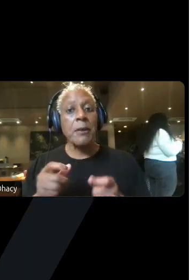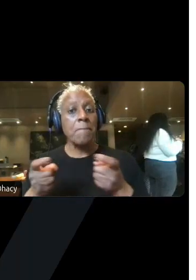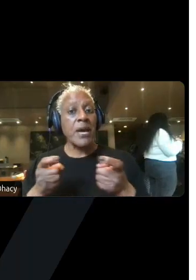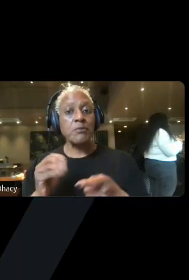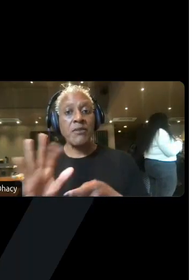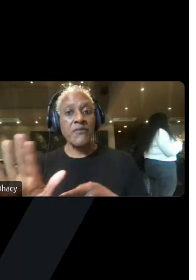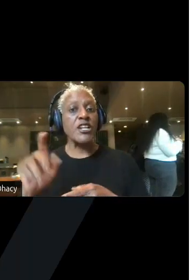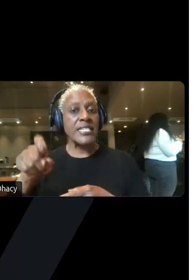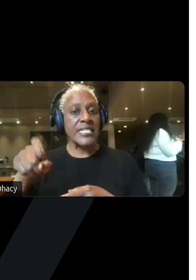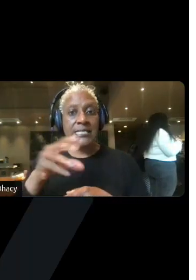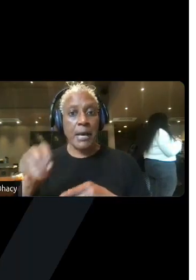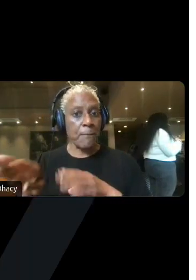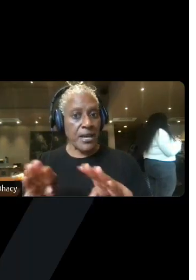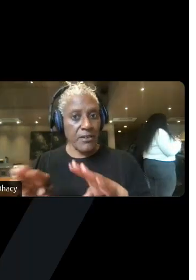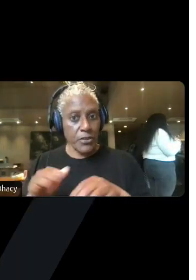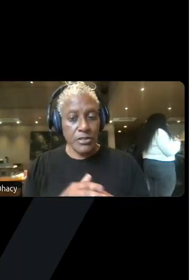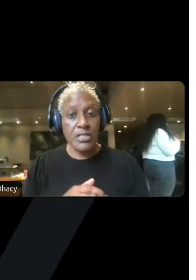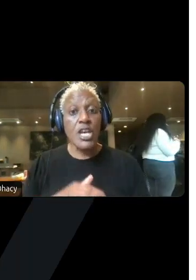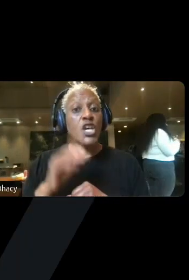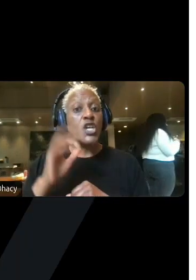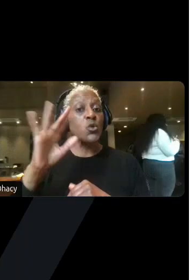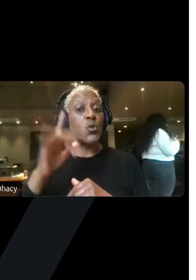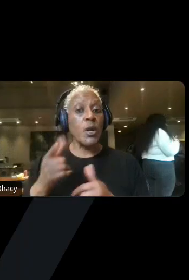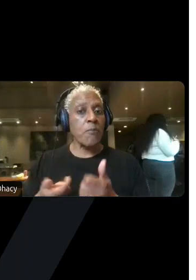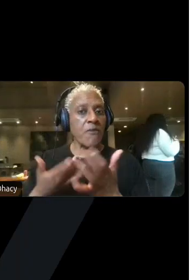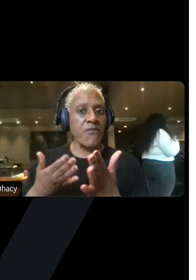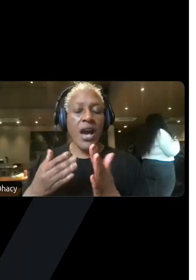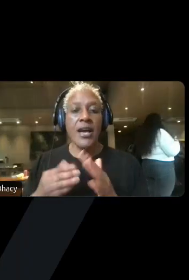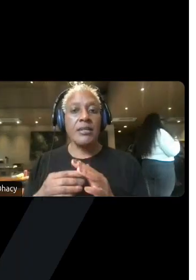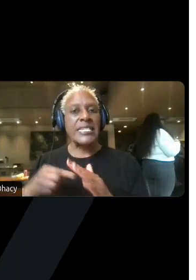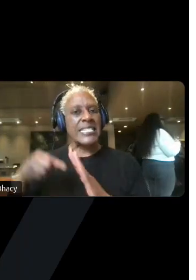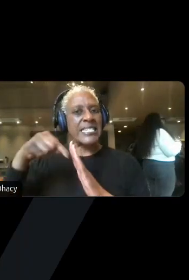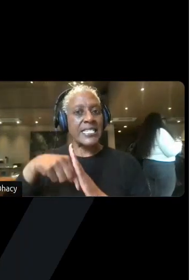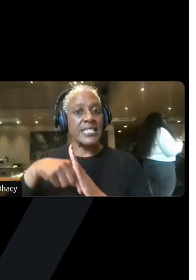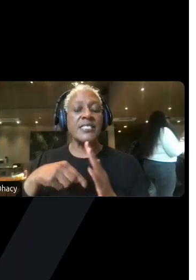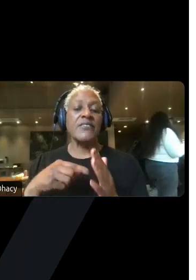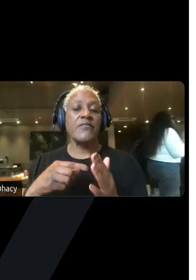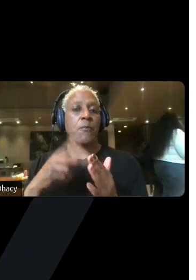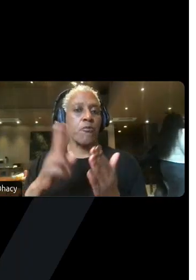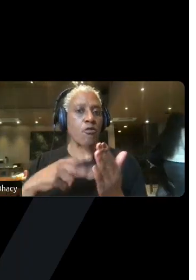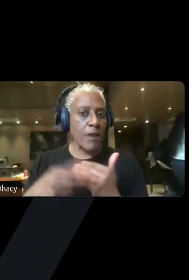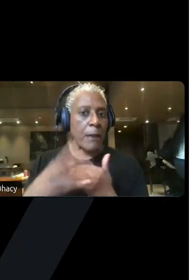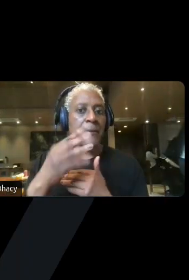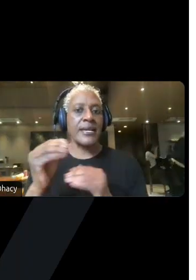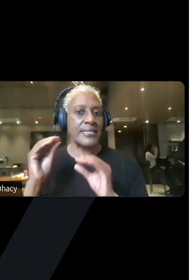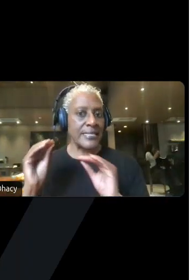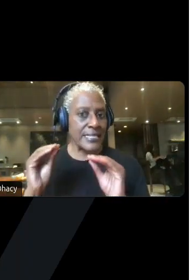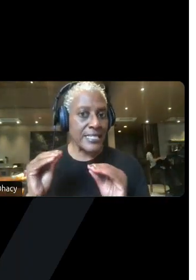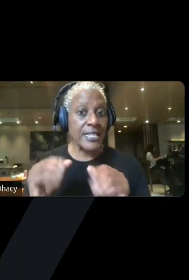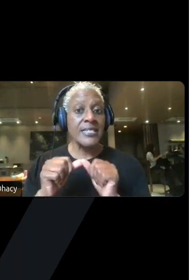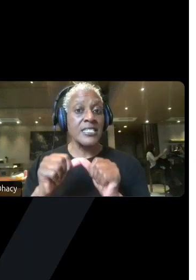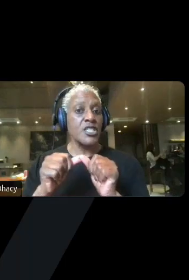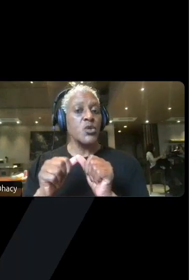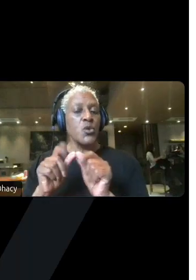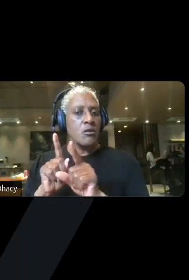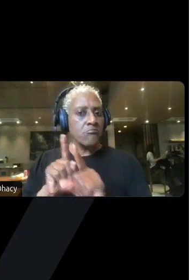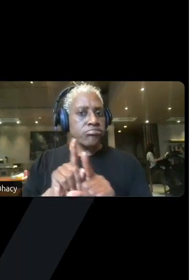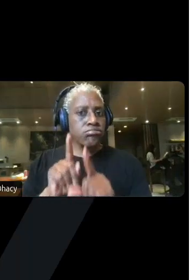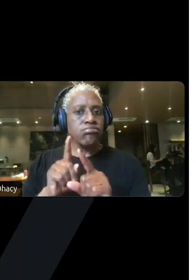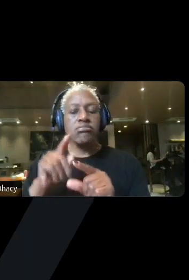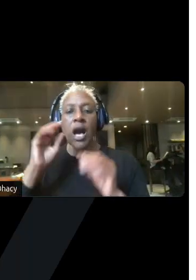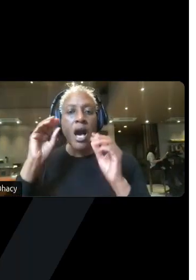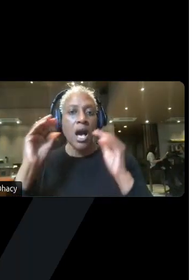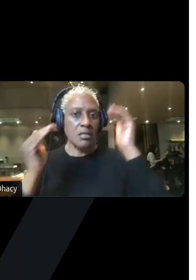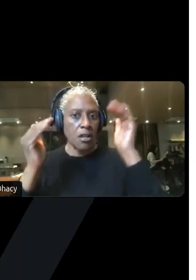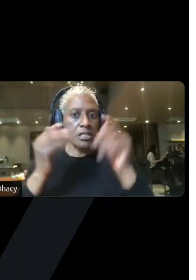You'll provide highly intensive individual programming, continual adult supervision, a very specialized